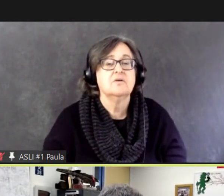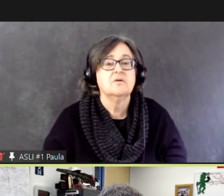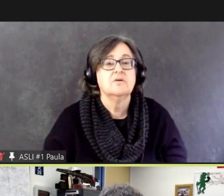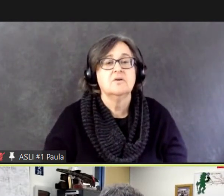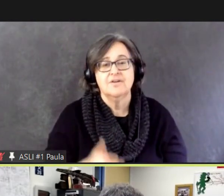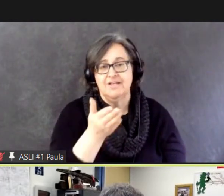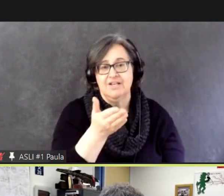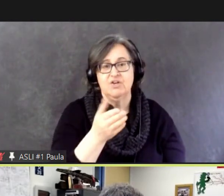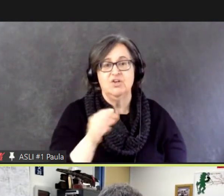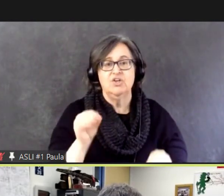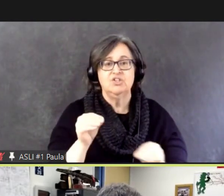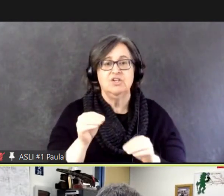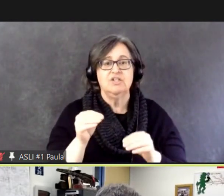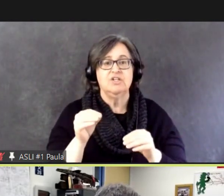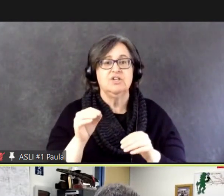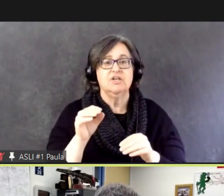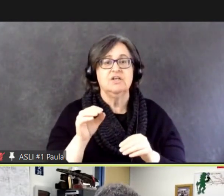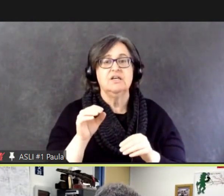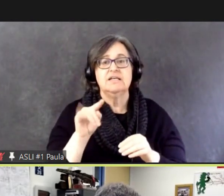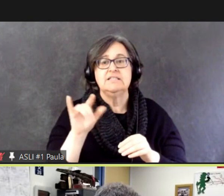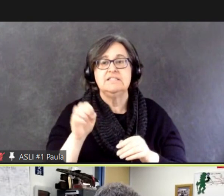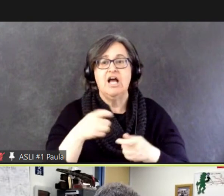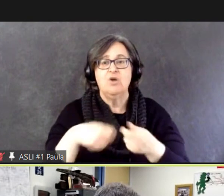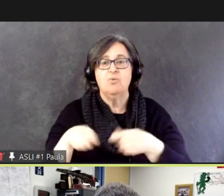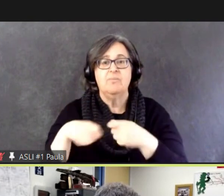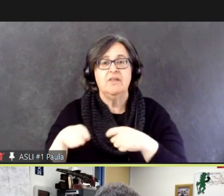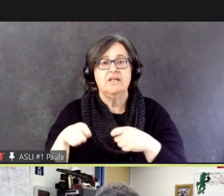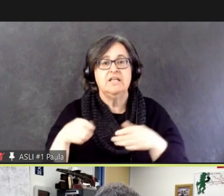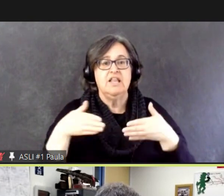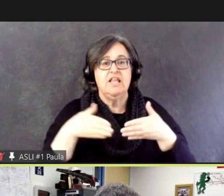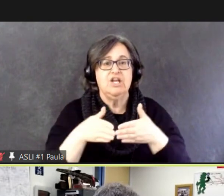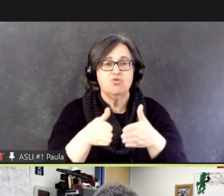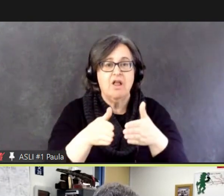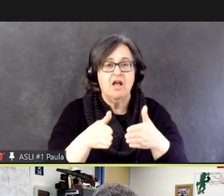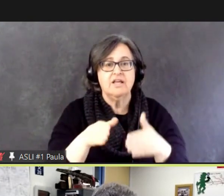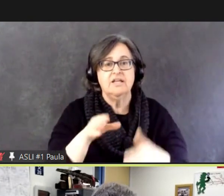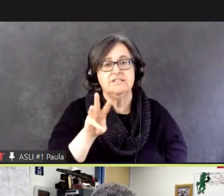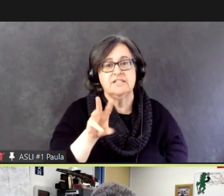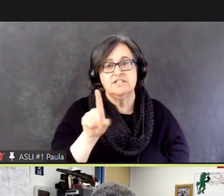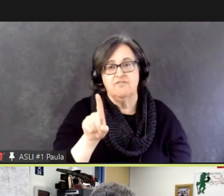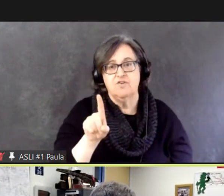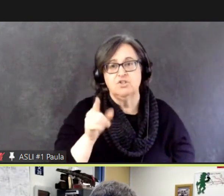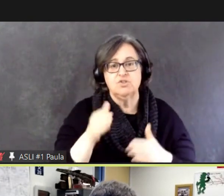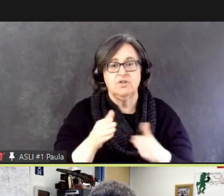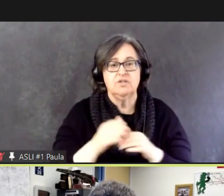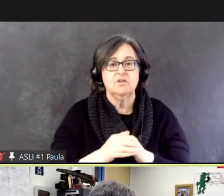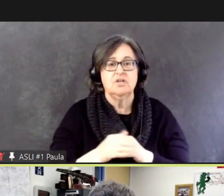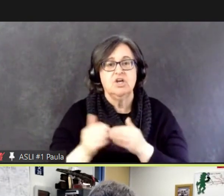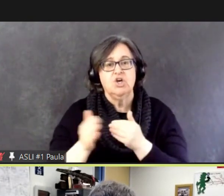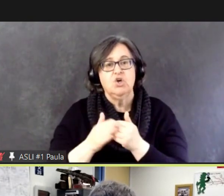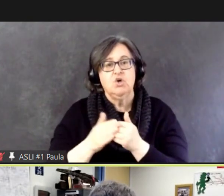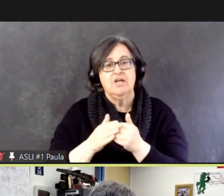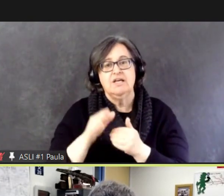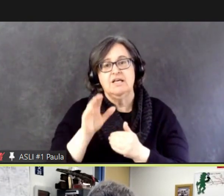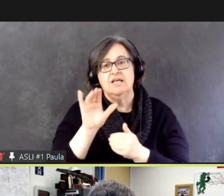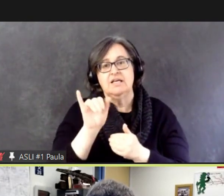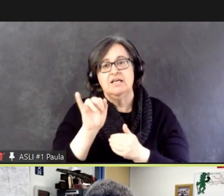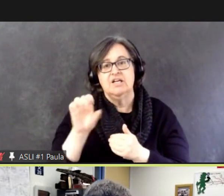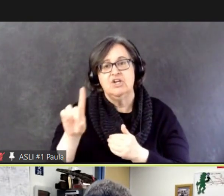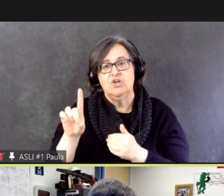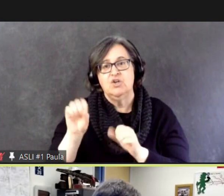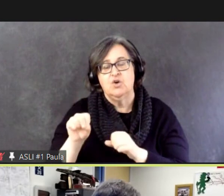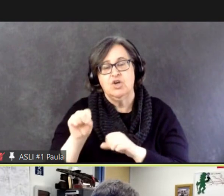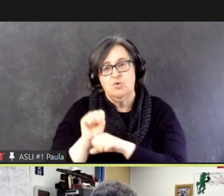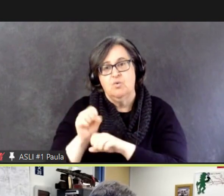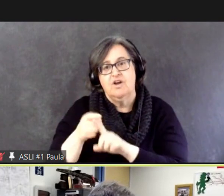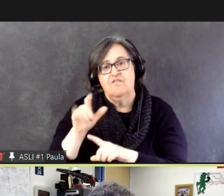So here they are doing tie replacement in the interlocking at 61st Street. We're directly adjacent to the yards. We're able to work kind of out of